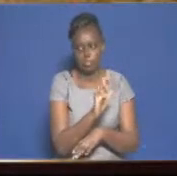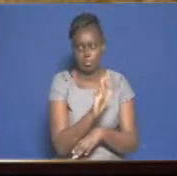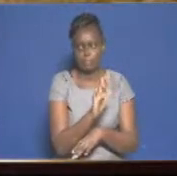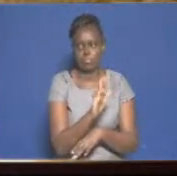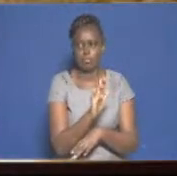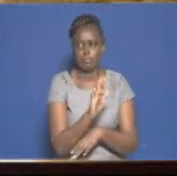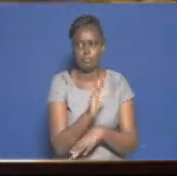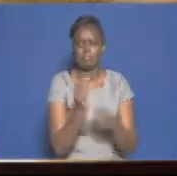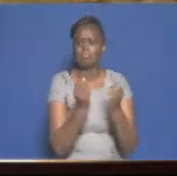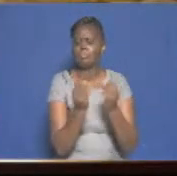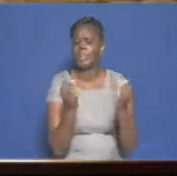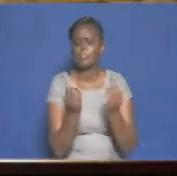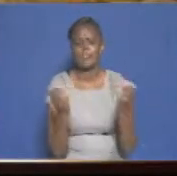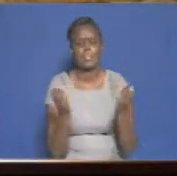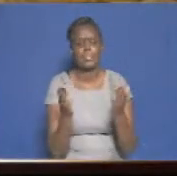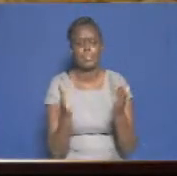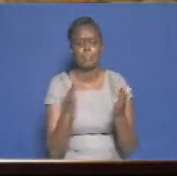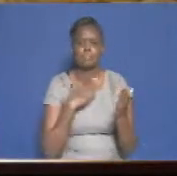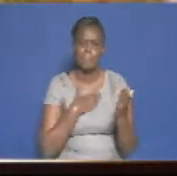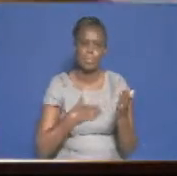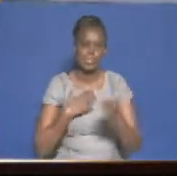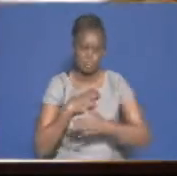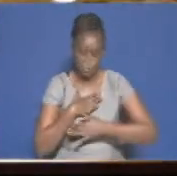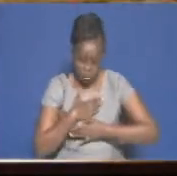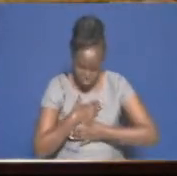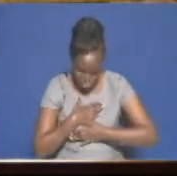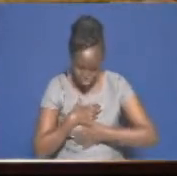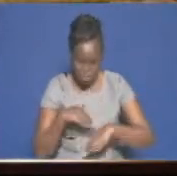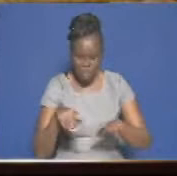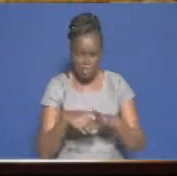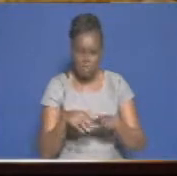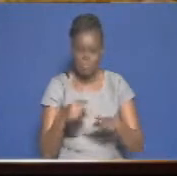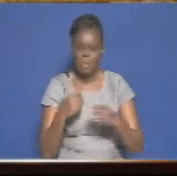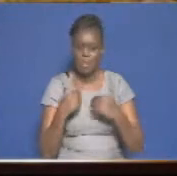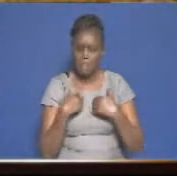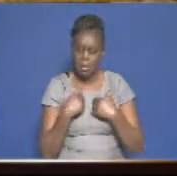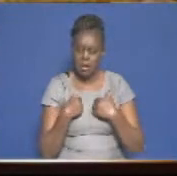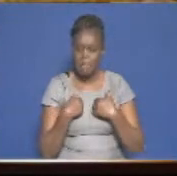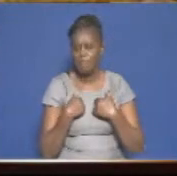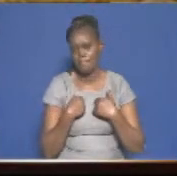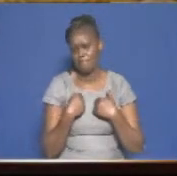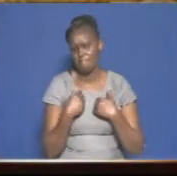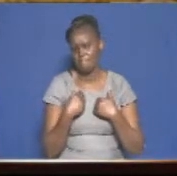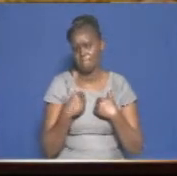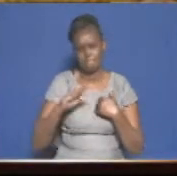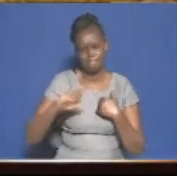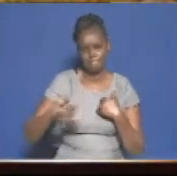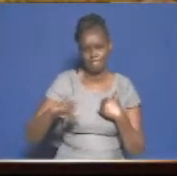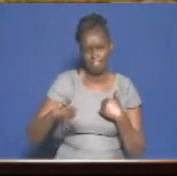You are very many. Honourable Members, I'm telling you, we have less than